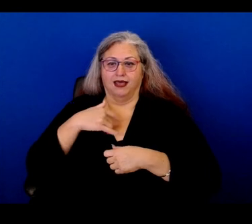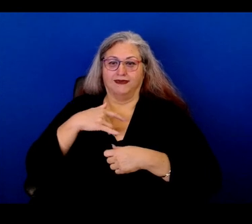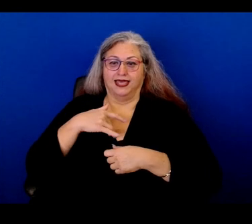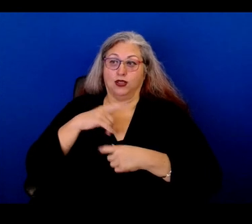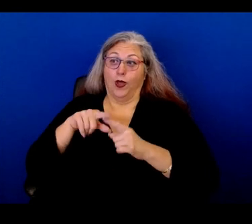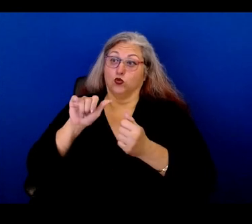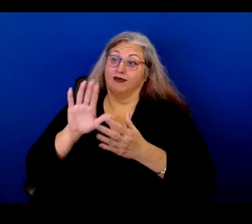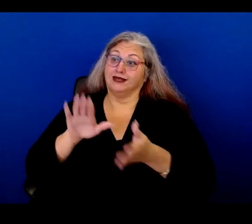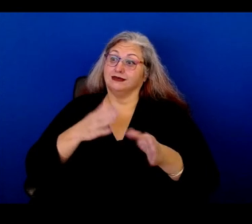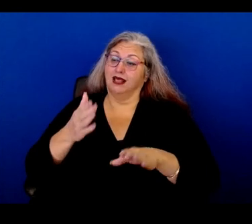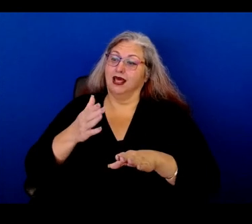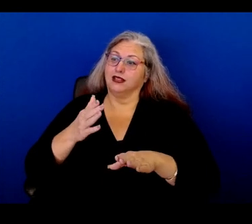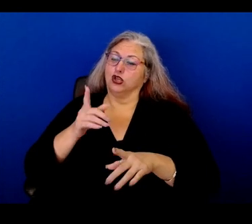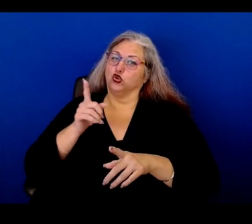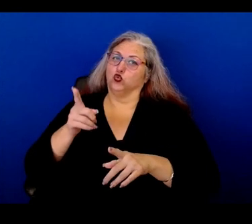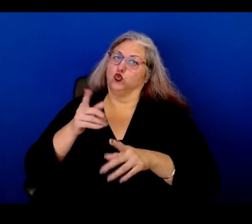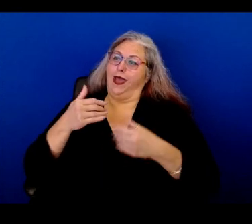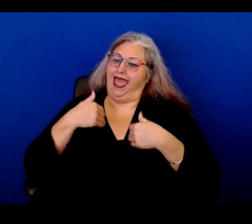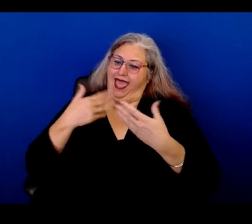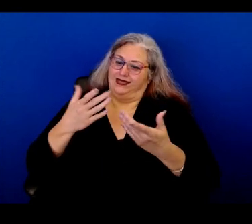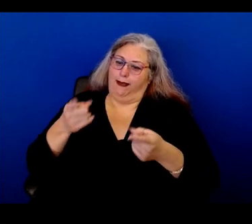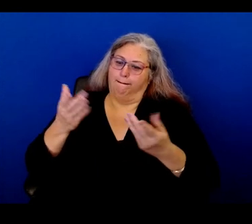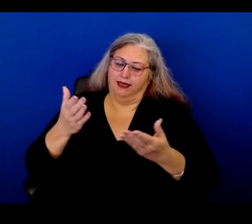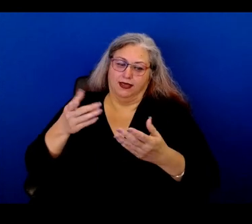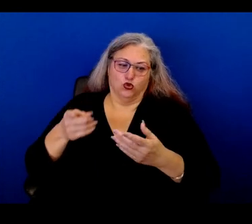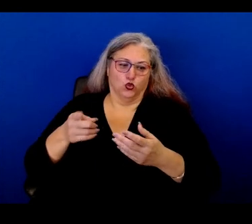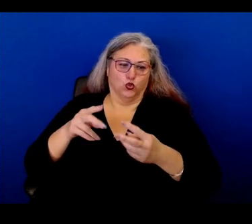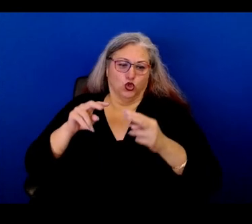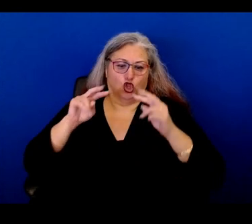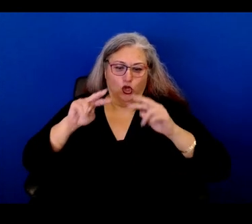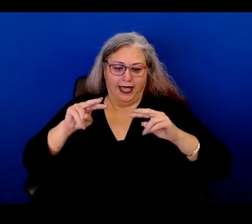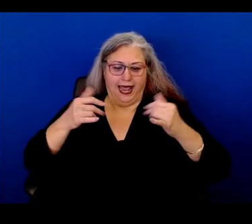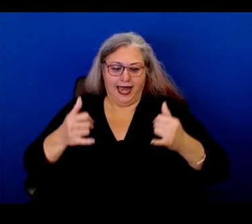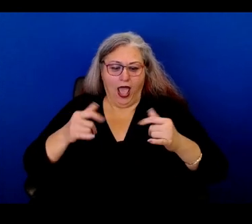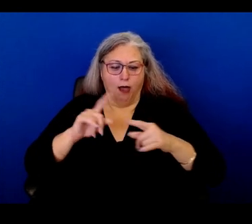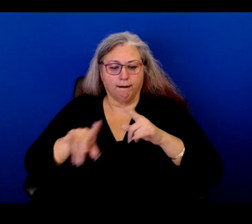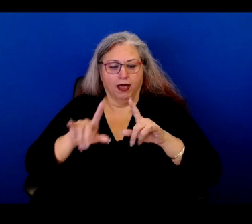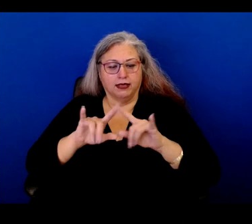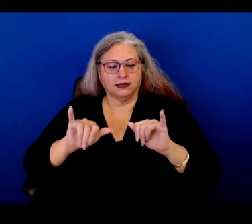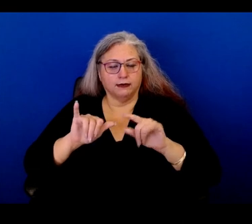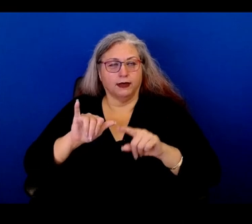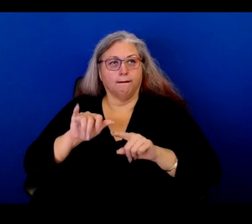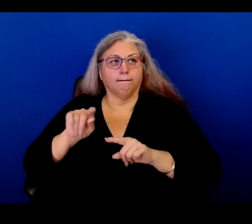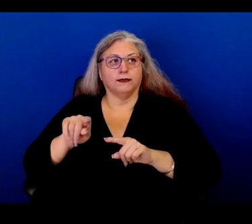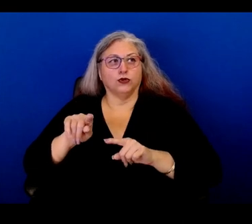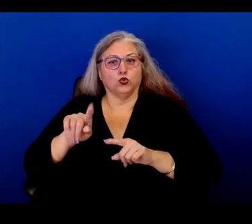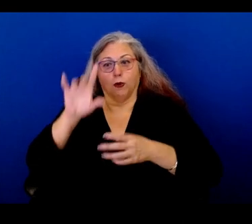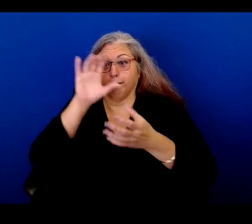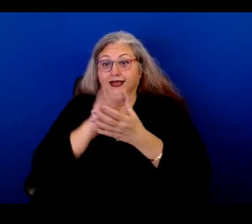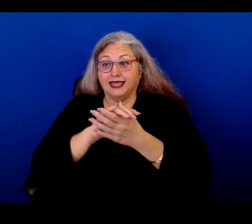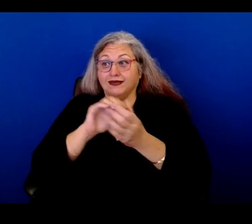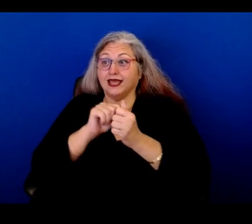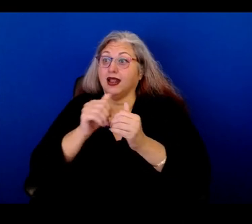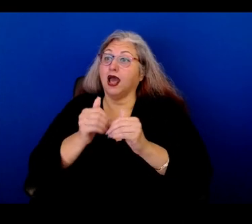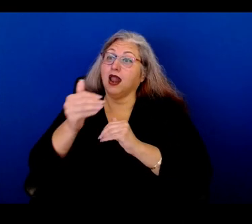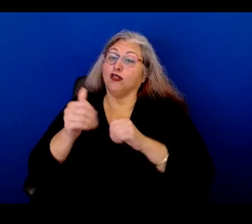facing death, it gives you something. You're looking at the here and now, but then you also are a believer in another life.